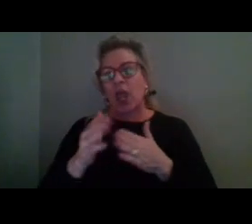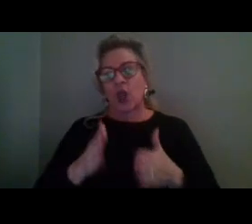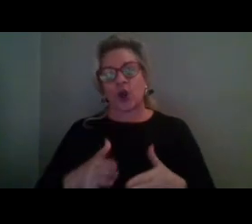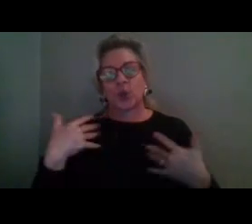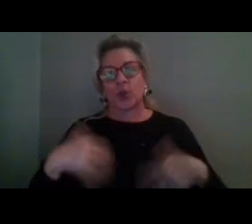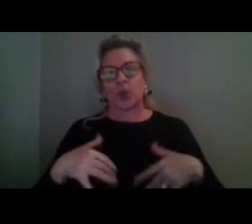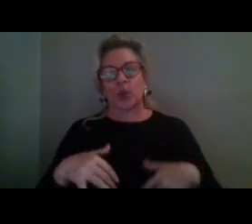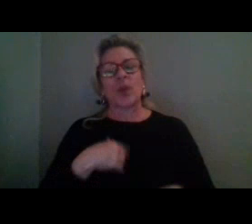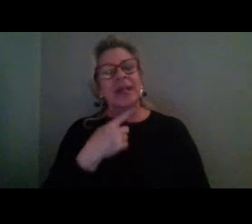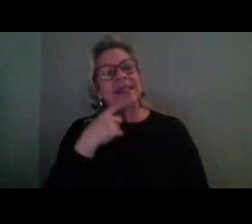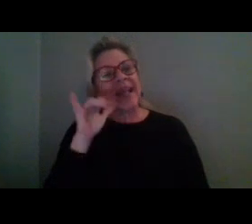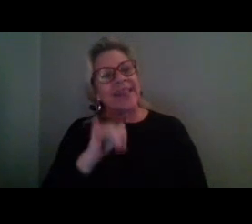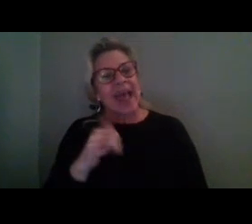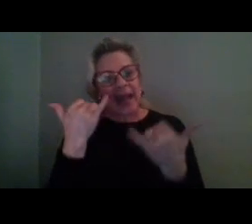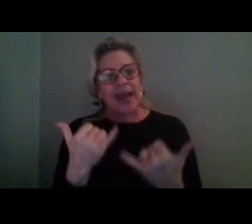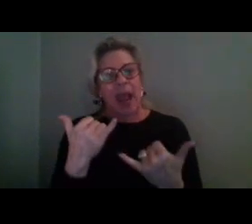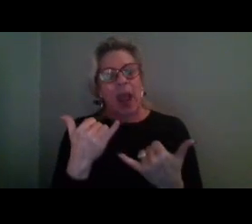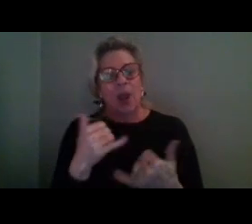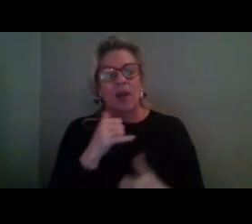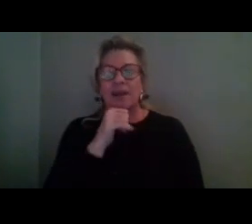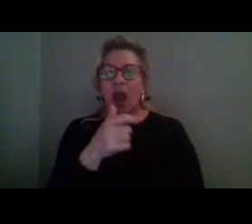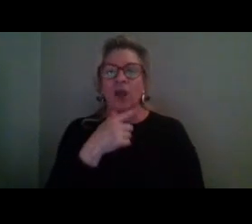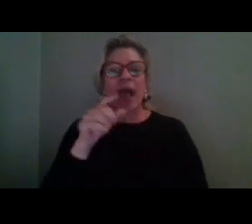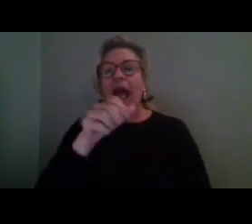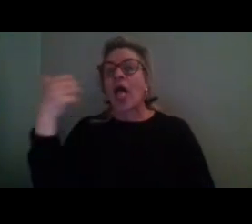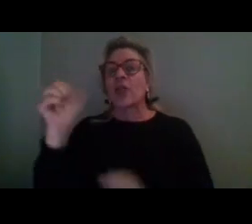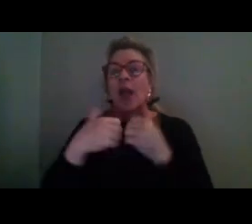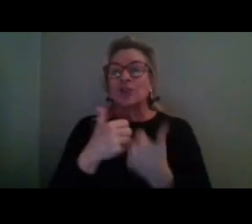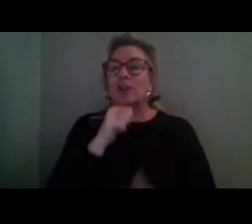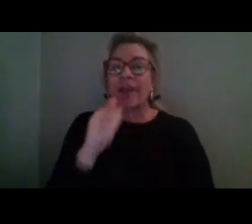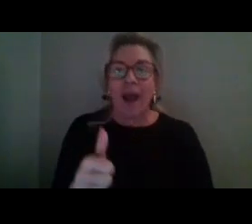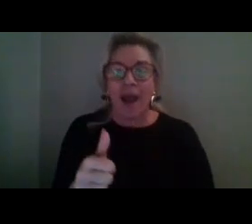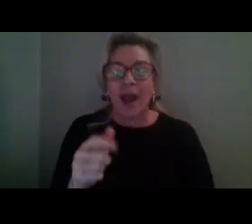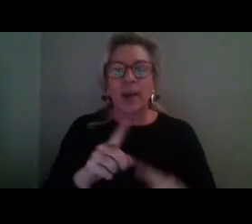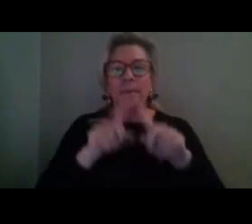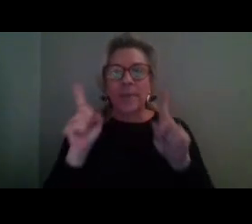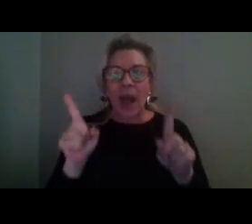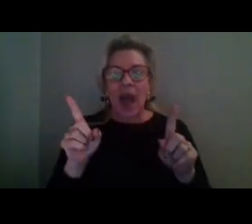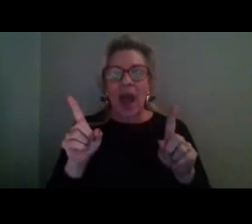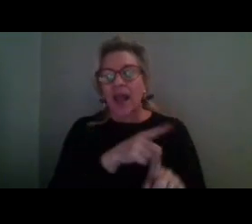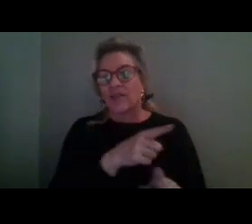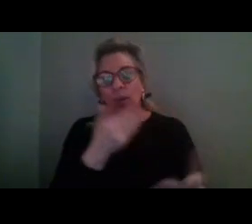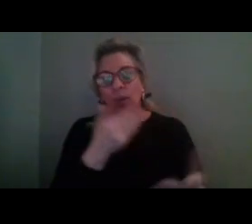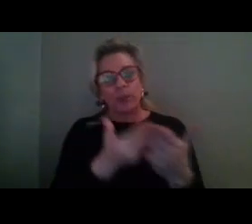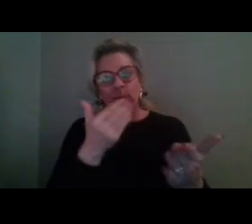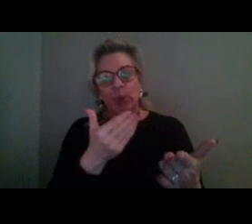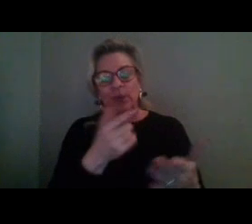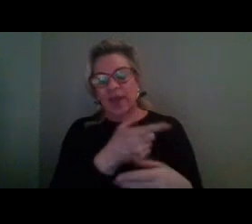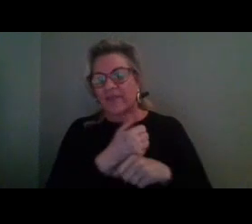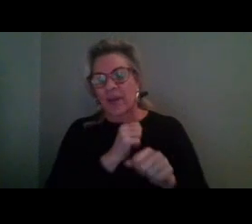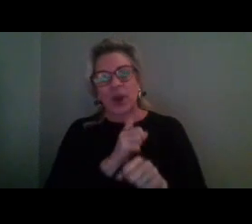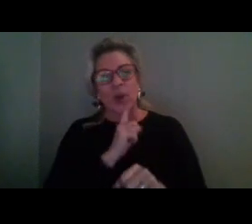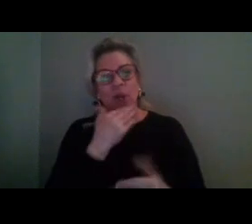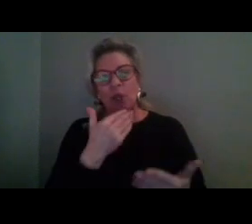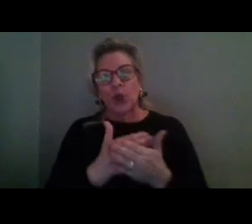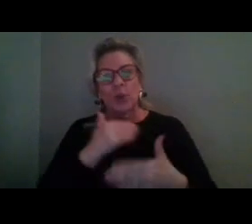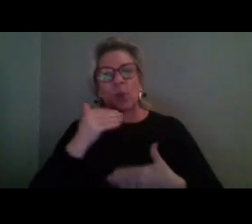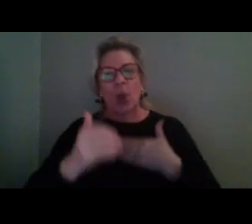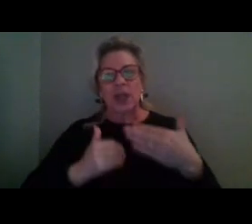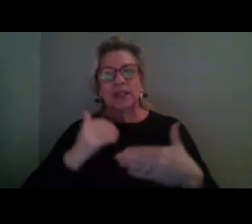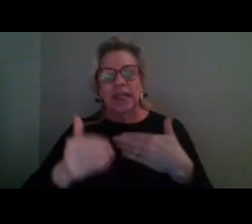point that out, not to say that other agencies aren't doing well, but I think, created a very good process,